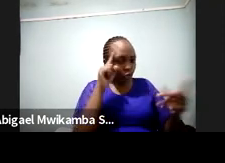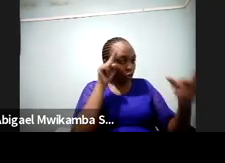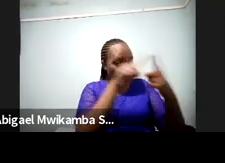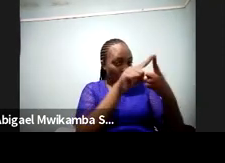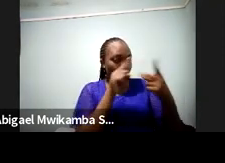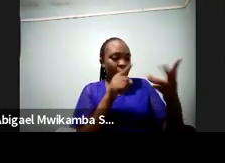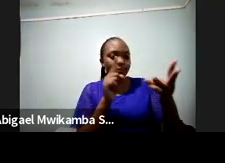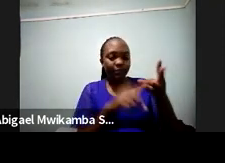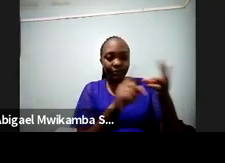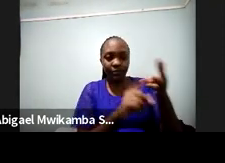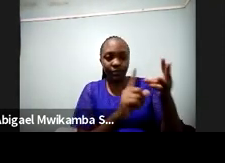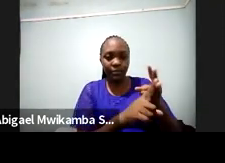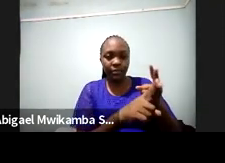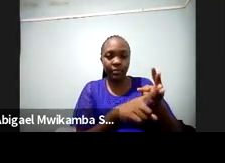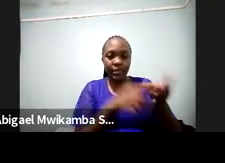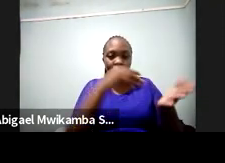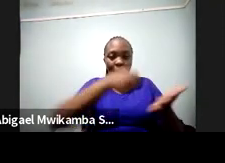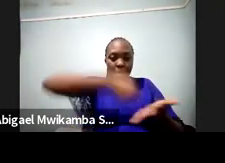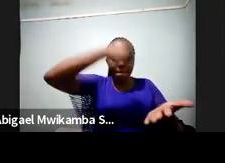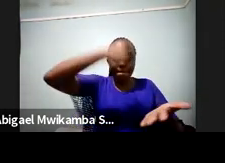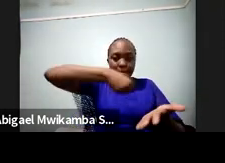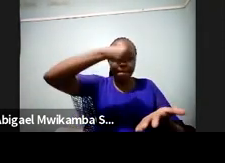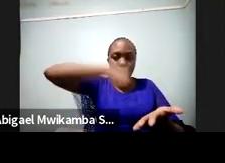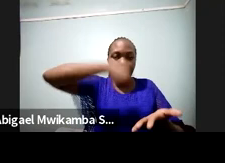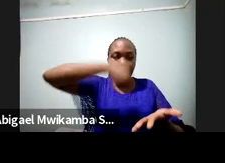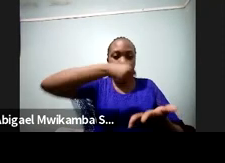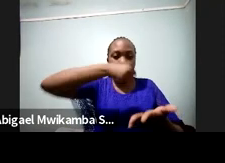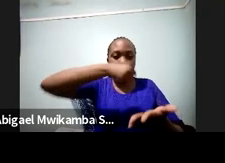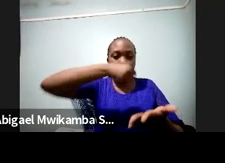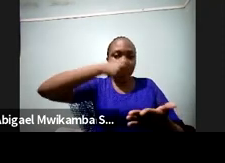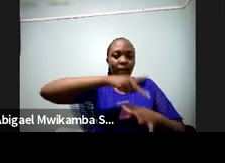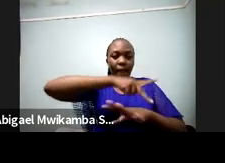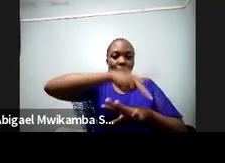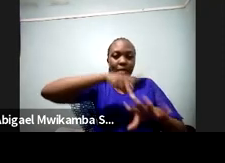the budgeting principle, or the rule of the thumb in budgeting, that I've already given you.